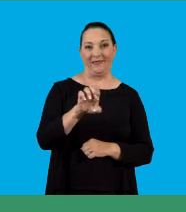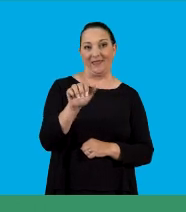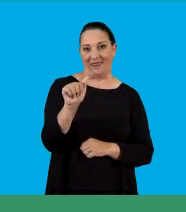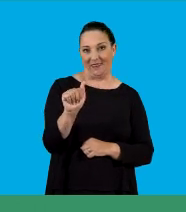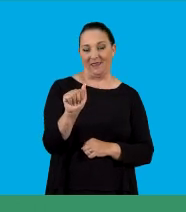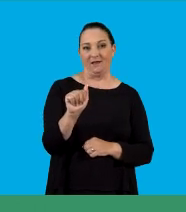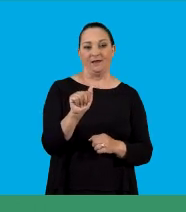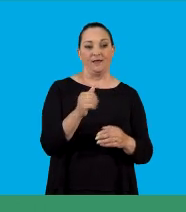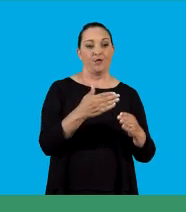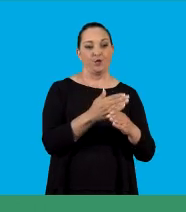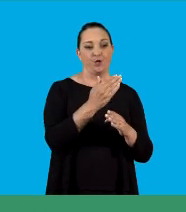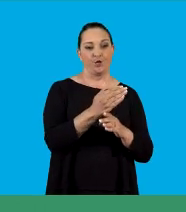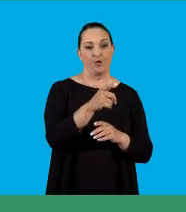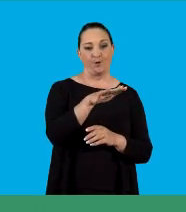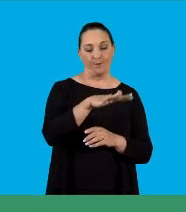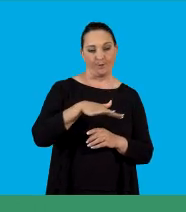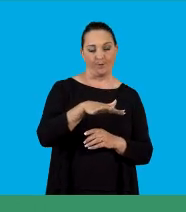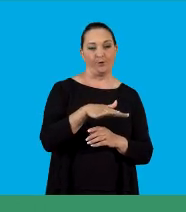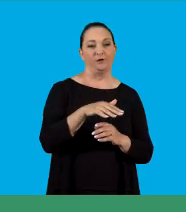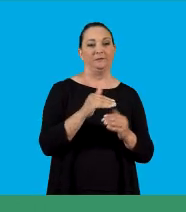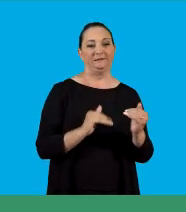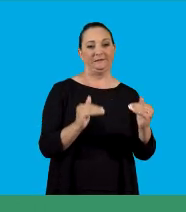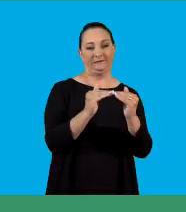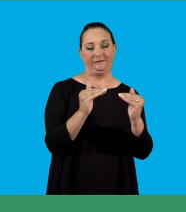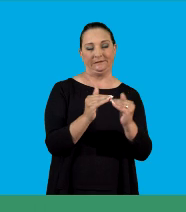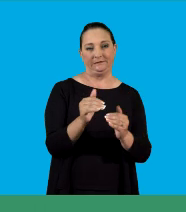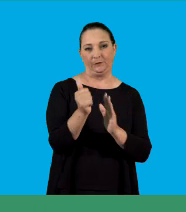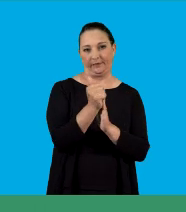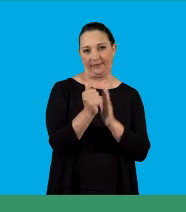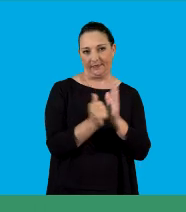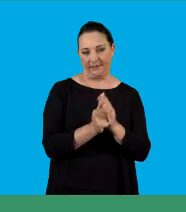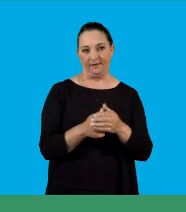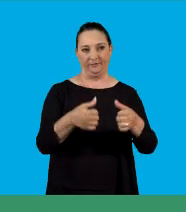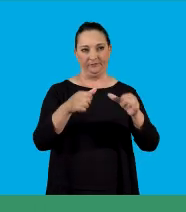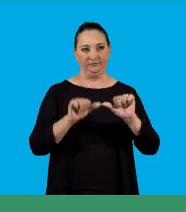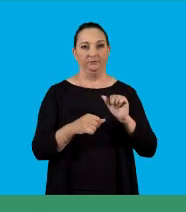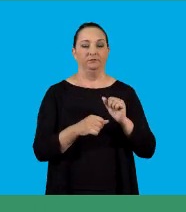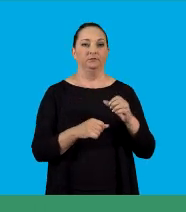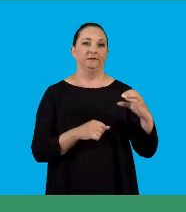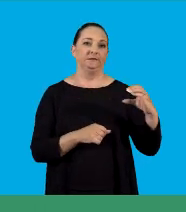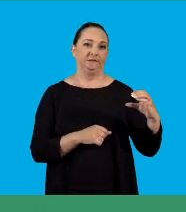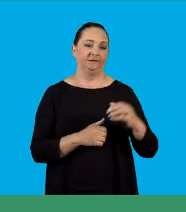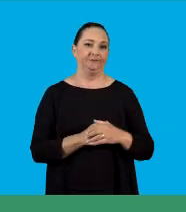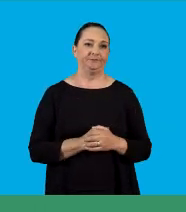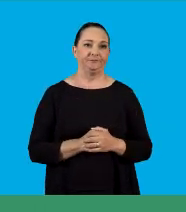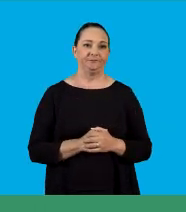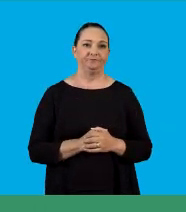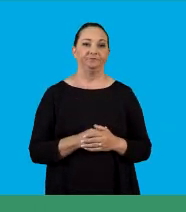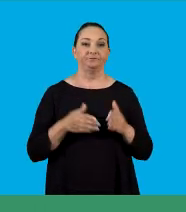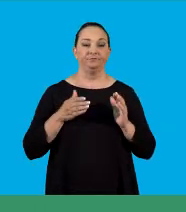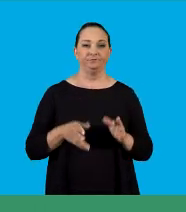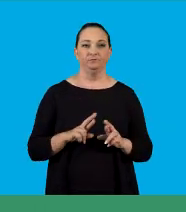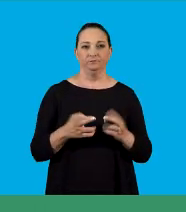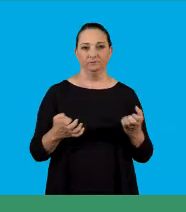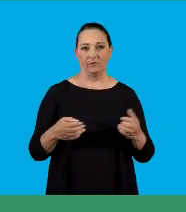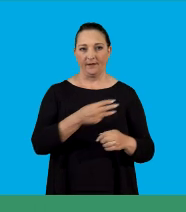is Employment Equity Act. Then we move on to the last one. Human resource managers have to